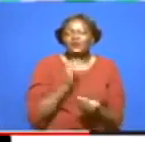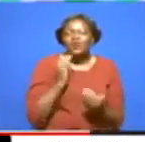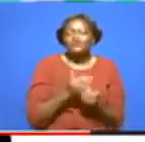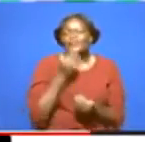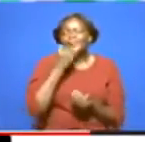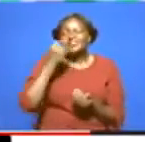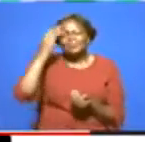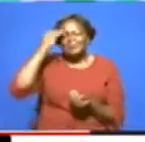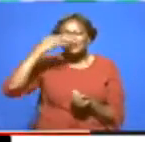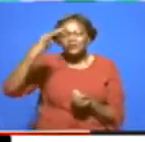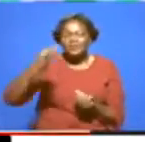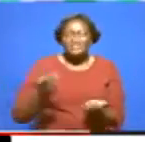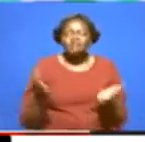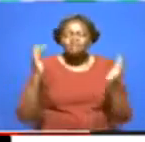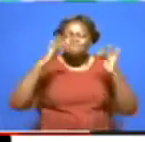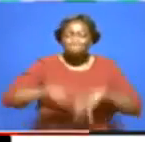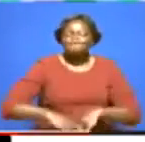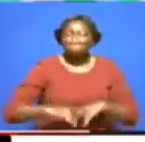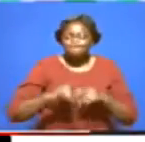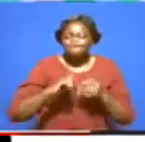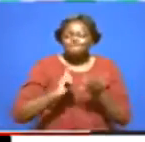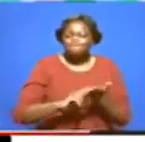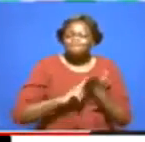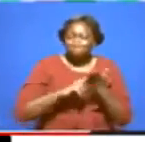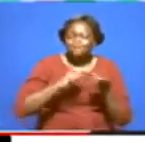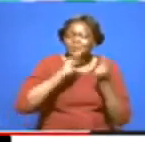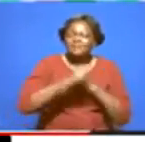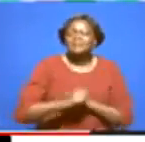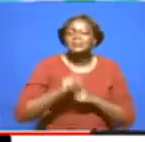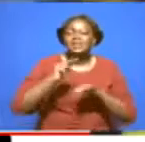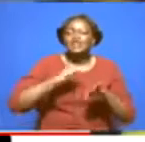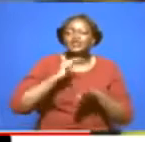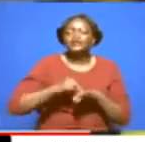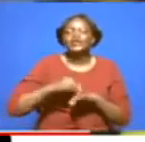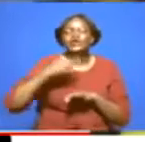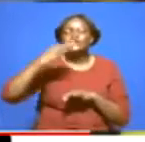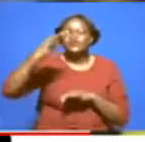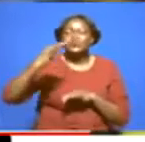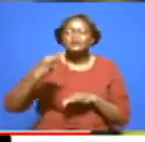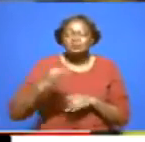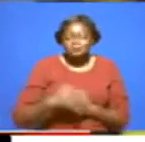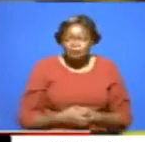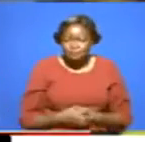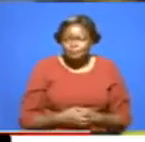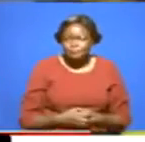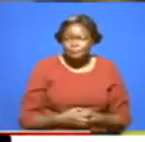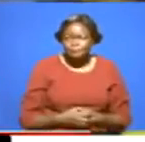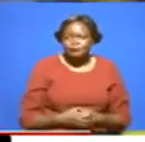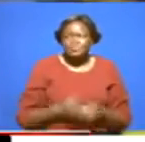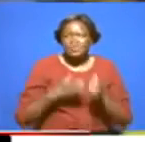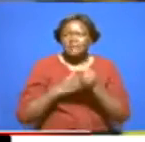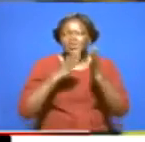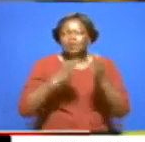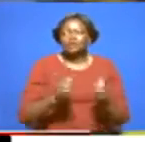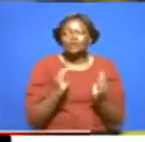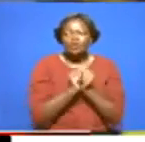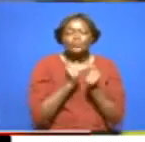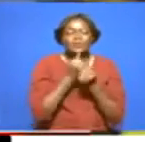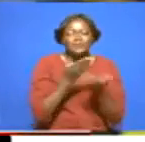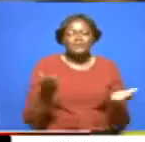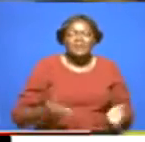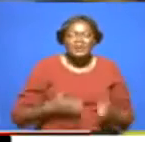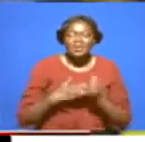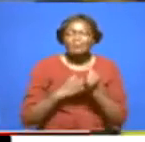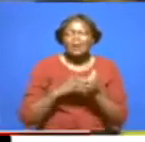come together to change this nation one day at a time. Leaders who accompanied him, led by Makueni Senator